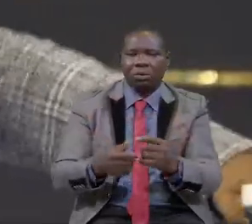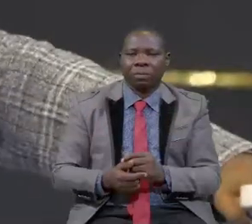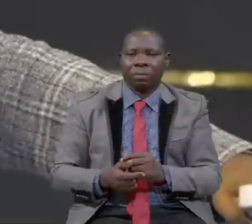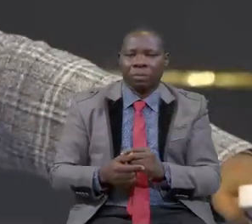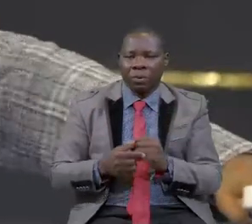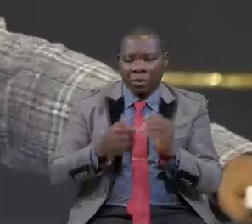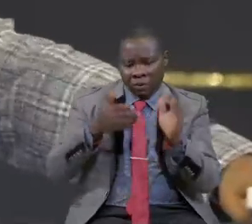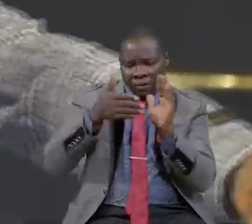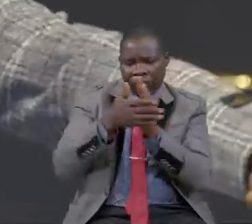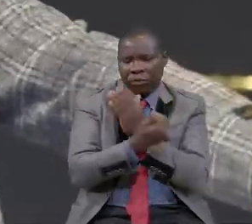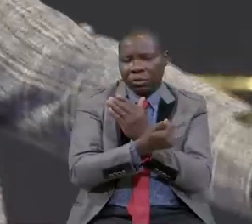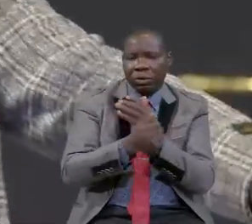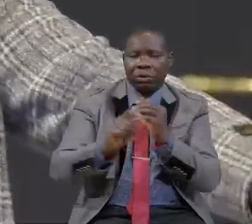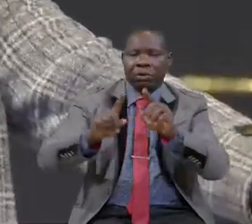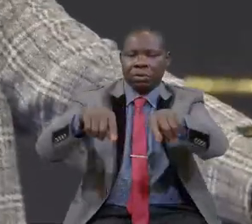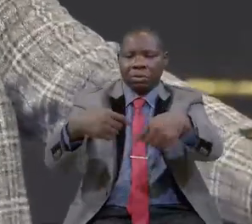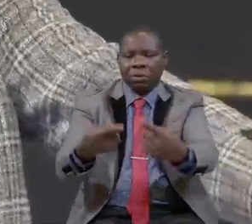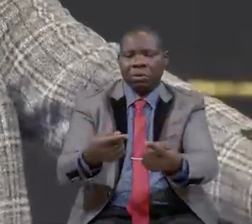Fornication, gone.